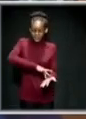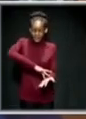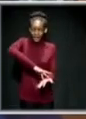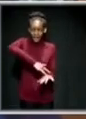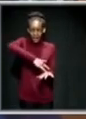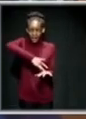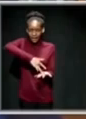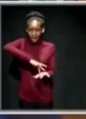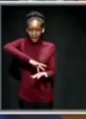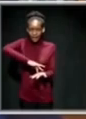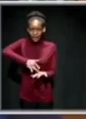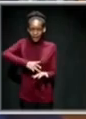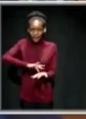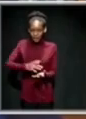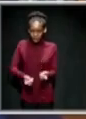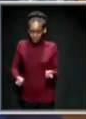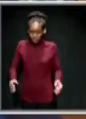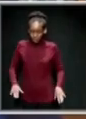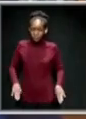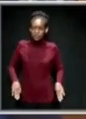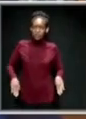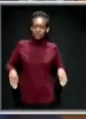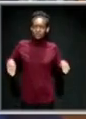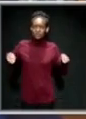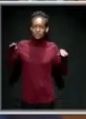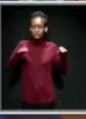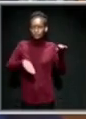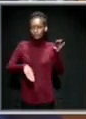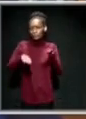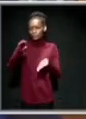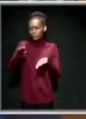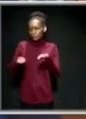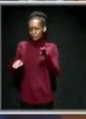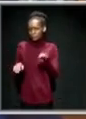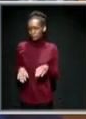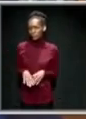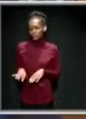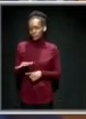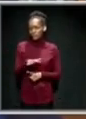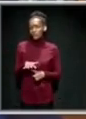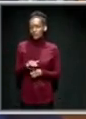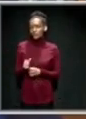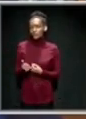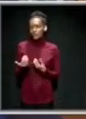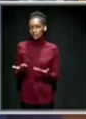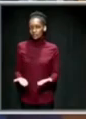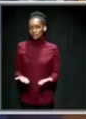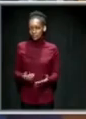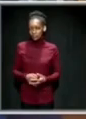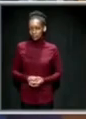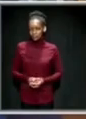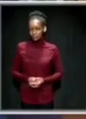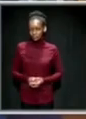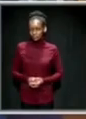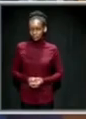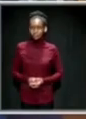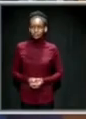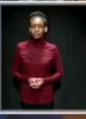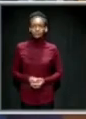at the center of raising children and providing a safe environment. So all that speaks to